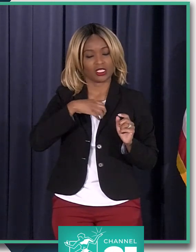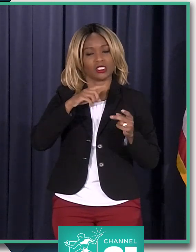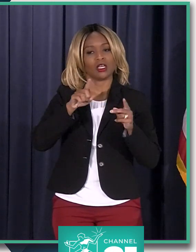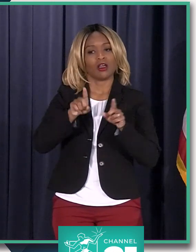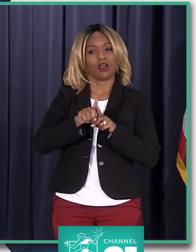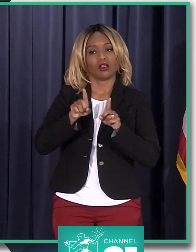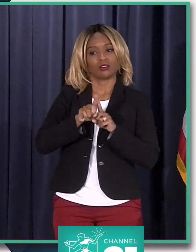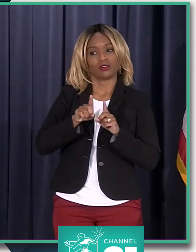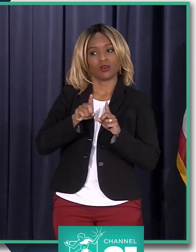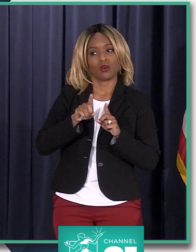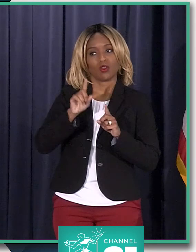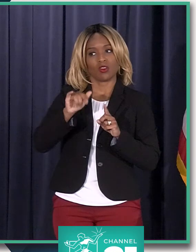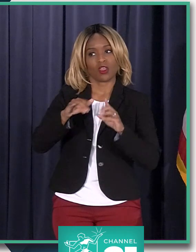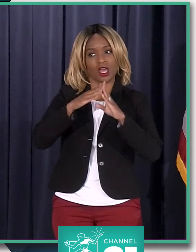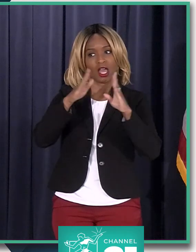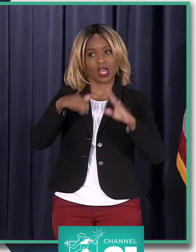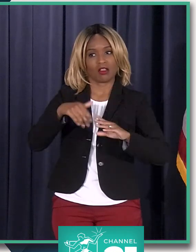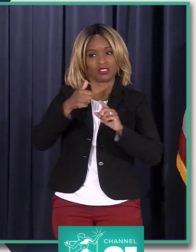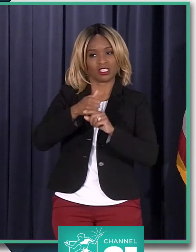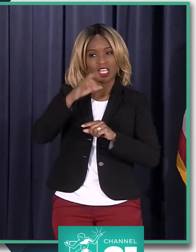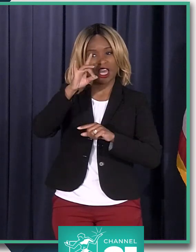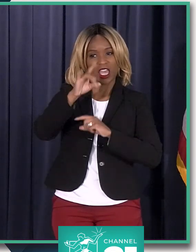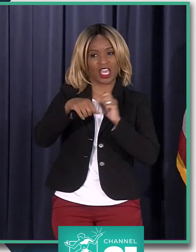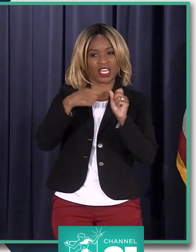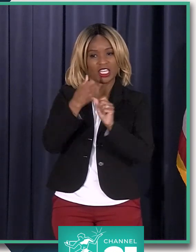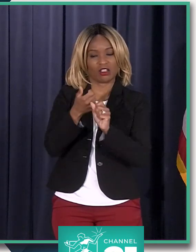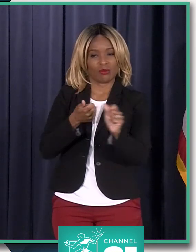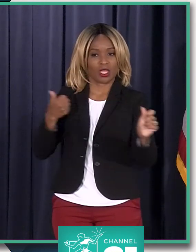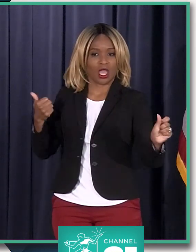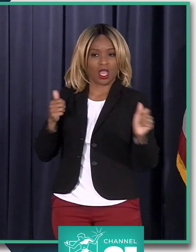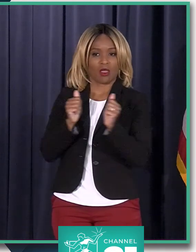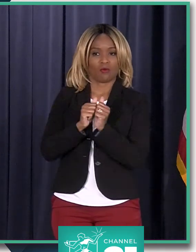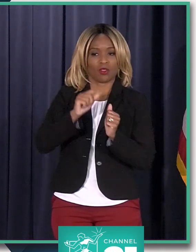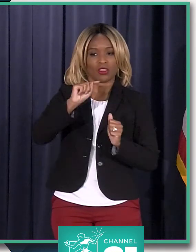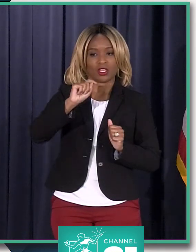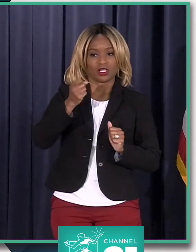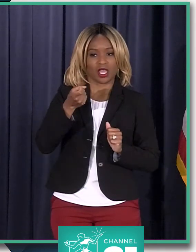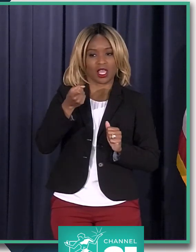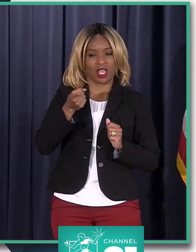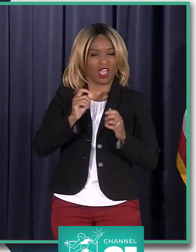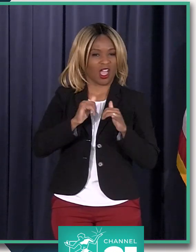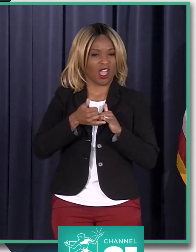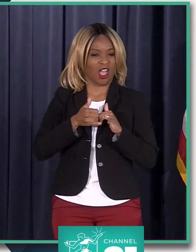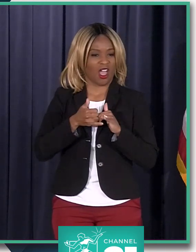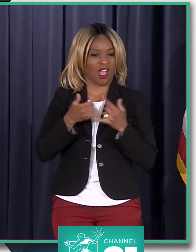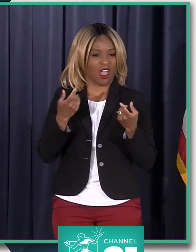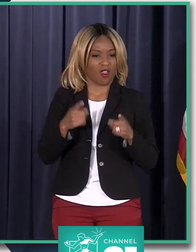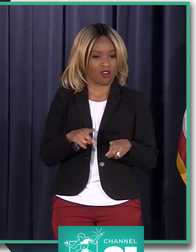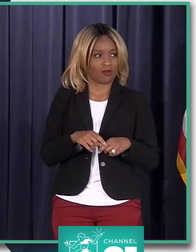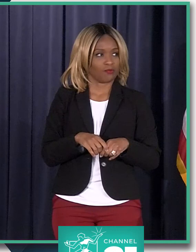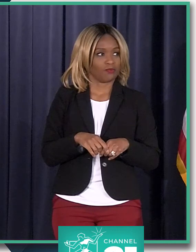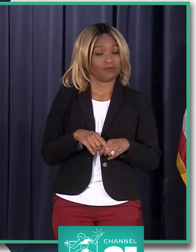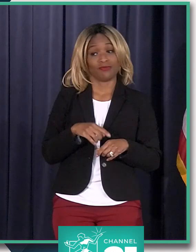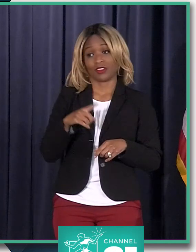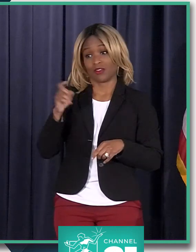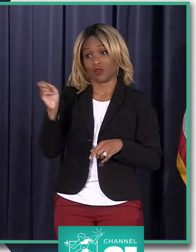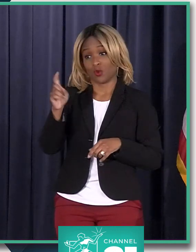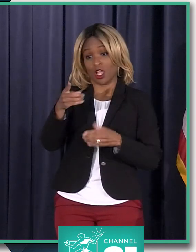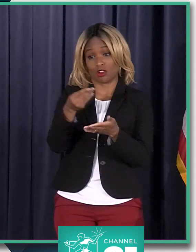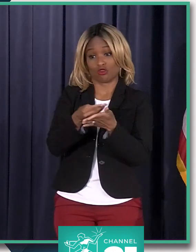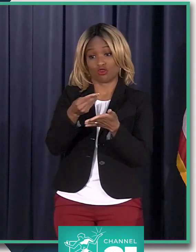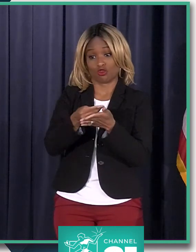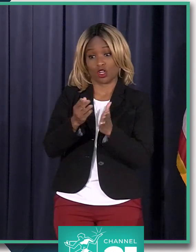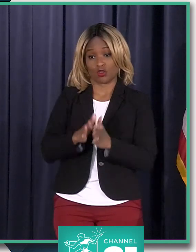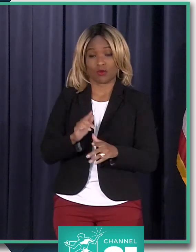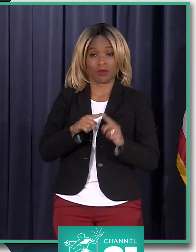thing is, the house is 8 years behind in taxes. Now, how did they get this far? You'd have to ask the treasurer that, but I